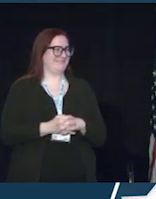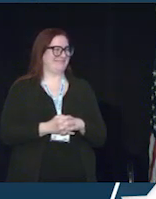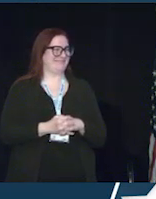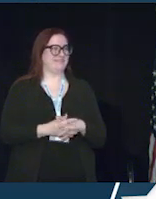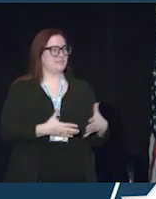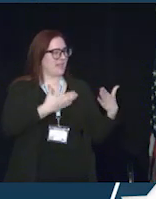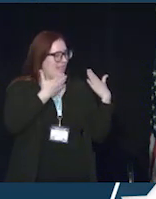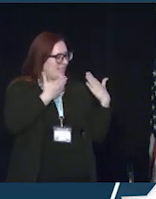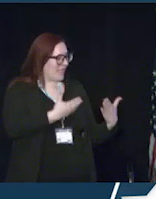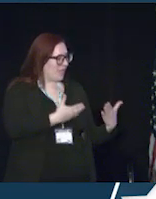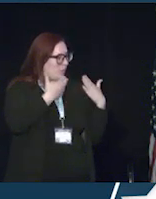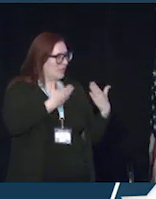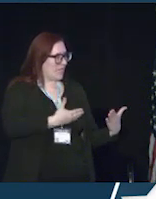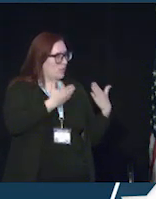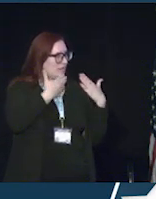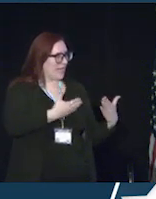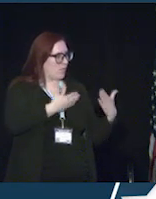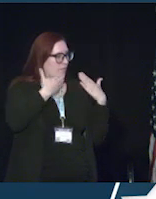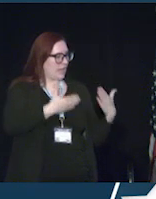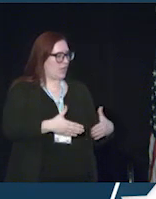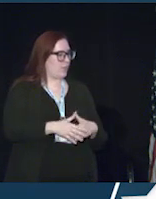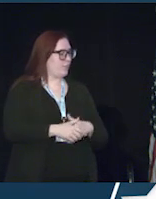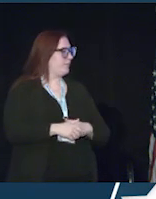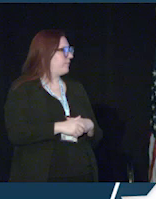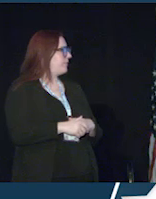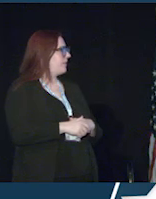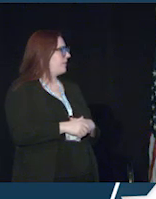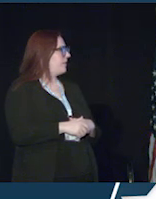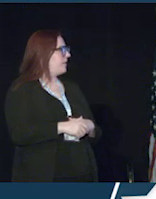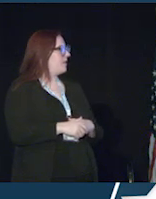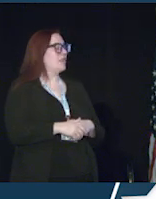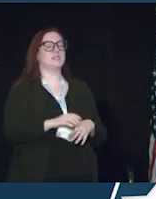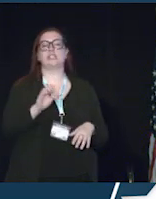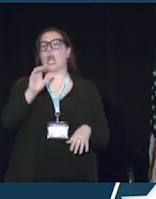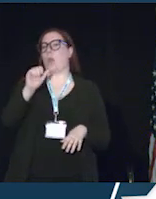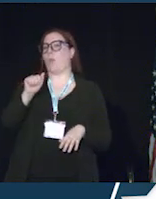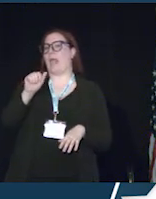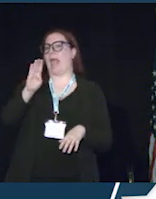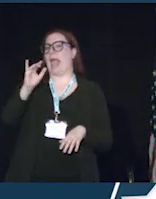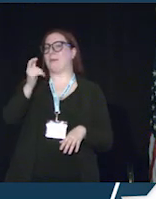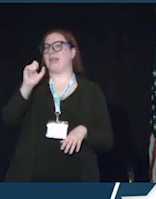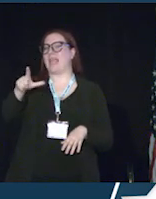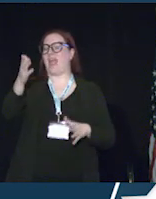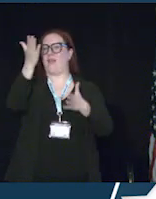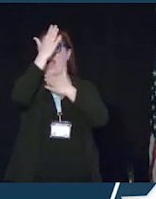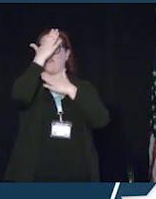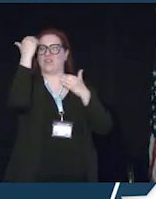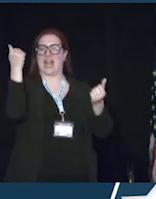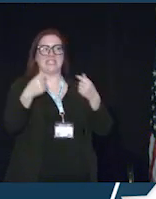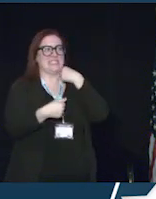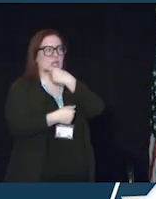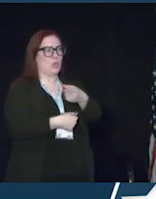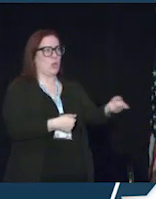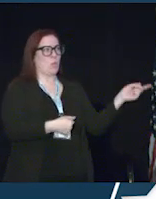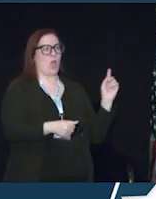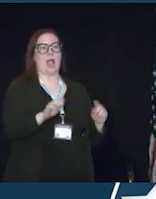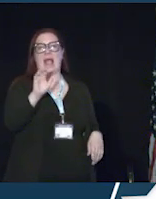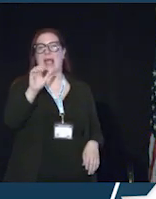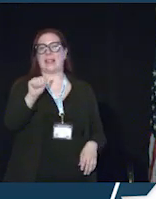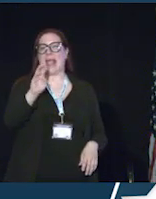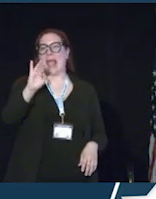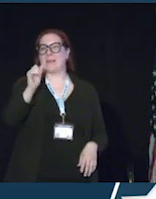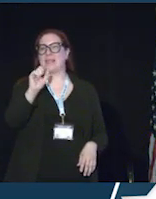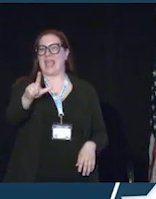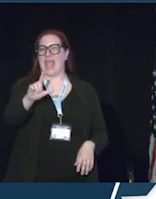Thank you, thank you, thank you. So Abigail, I forgot to tell you that Abigail is the